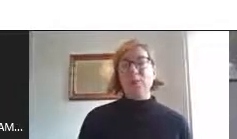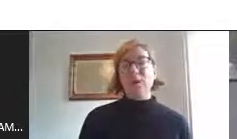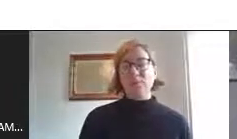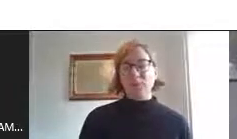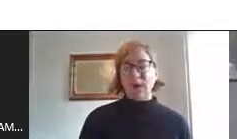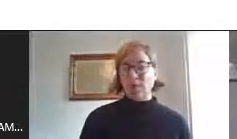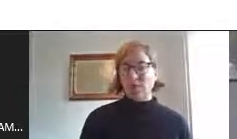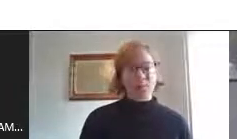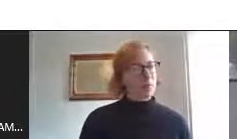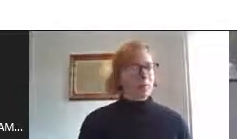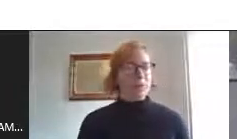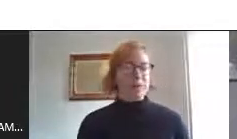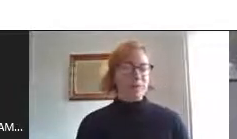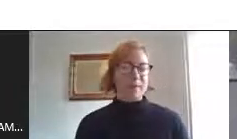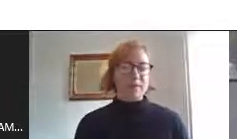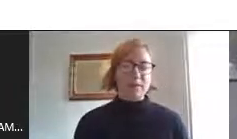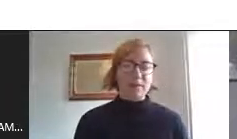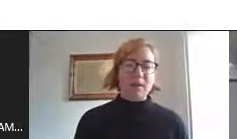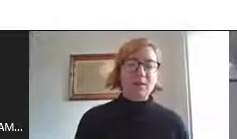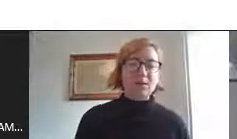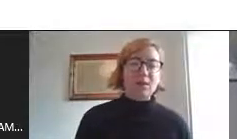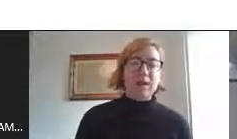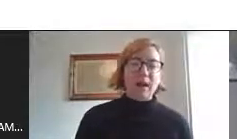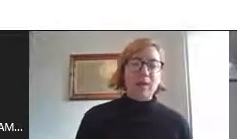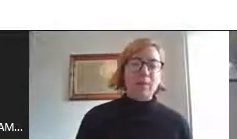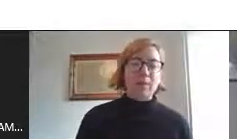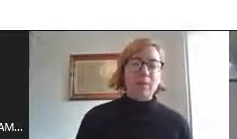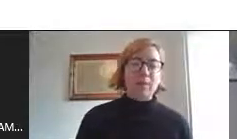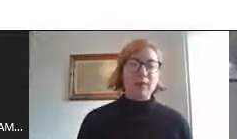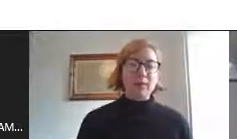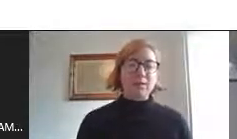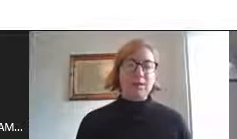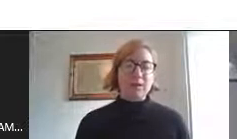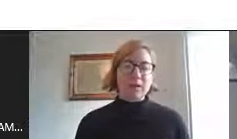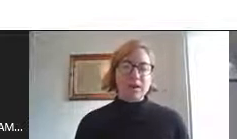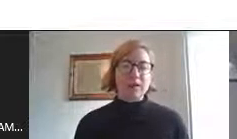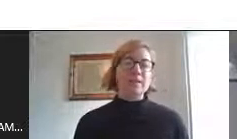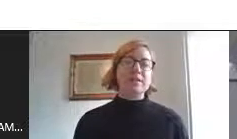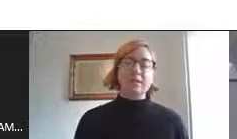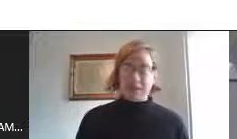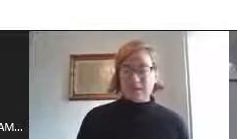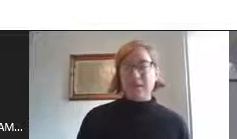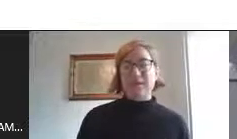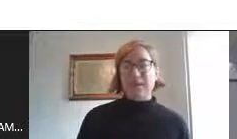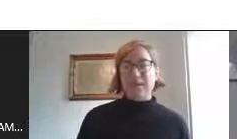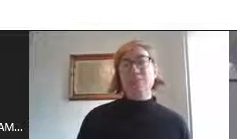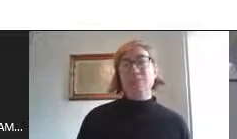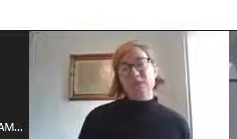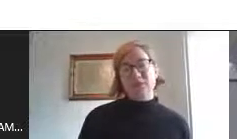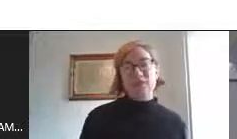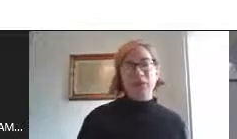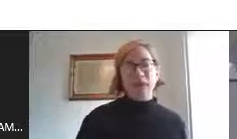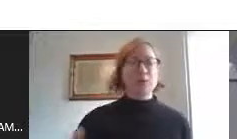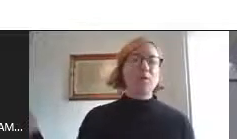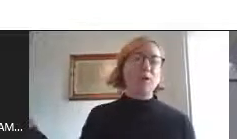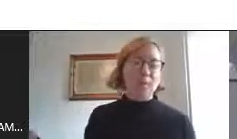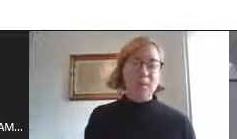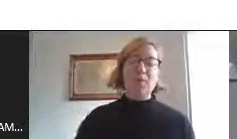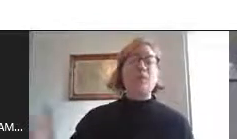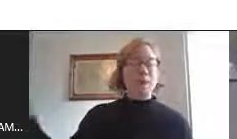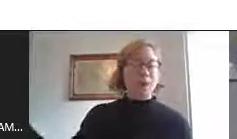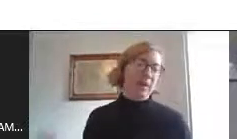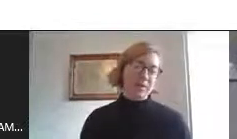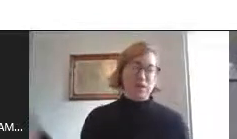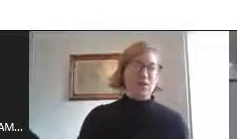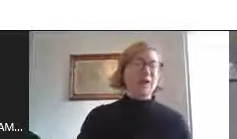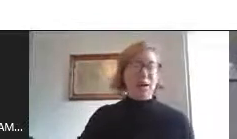reception, they maybe will have a month where they don't really speak very much. But it's only considered to be selective mutism if it goes on